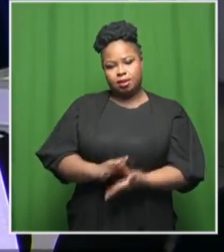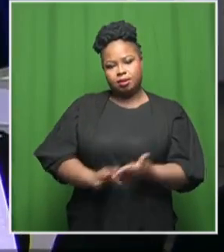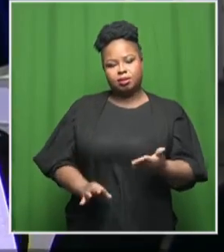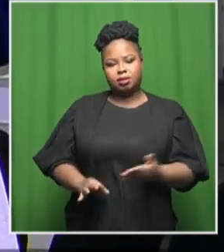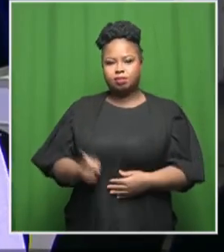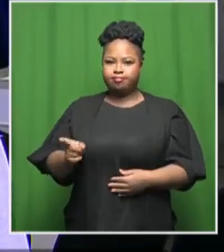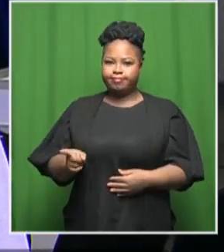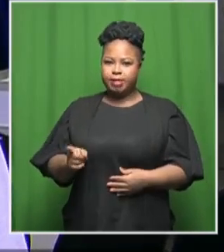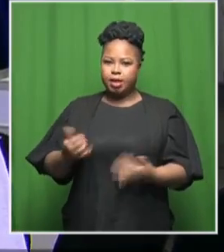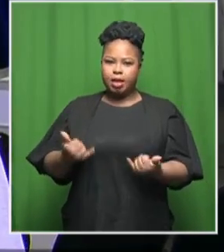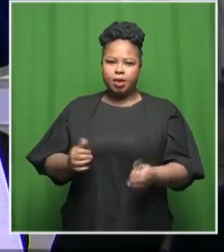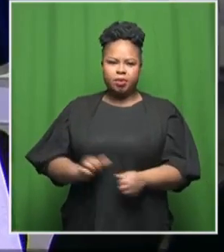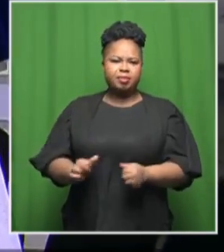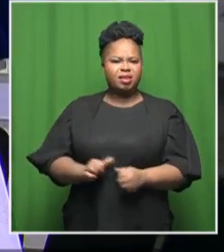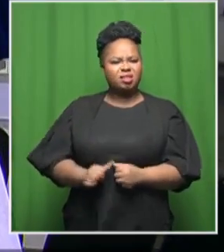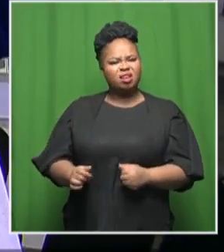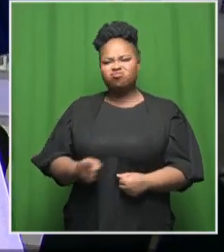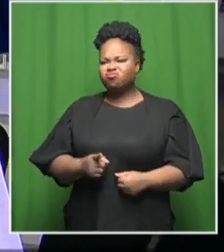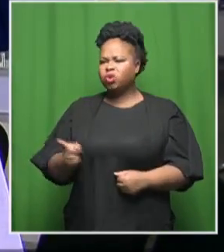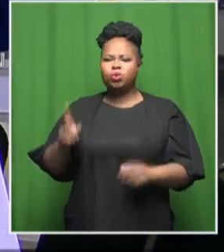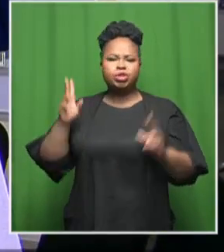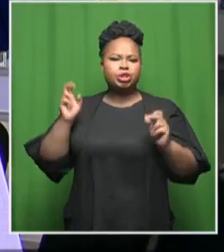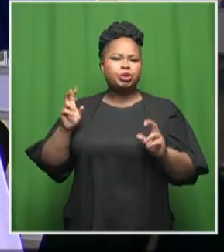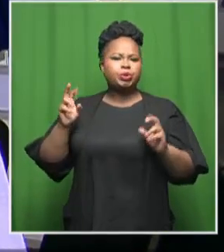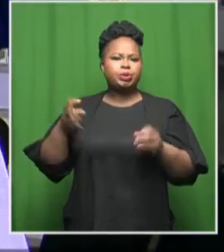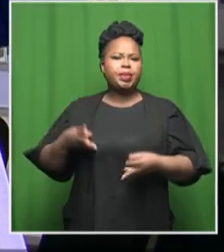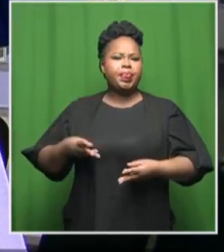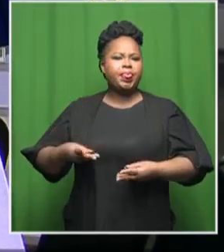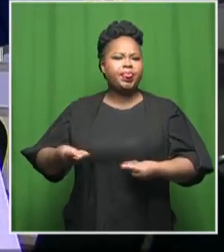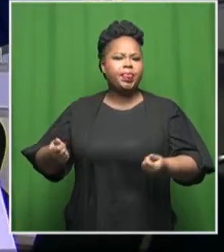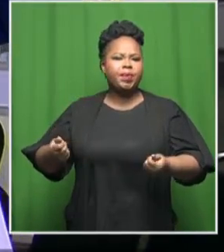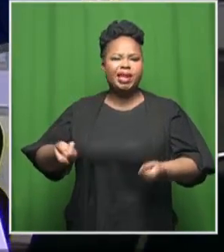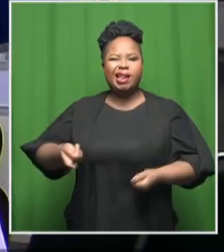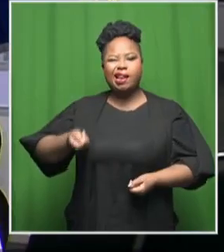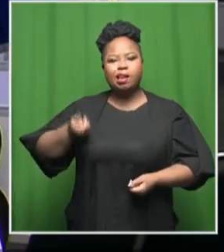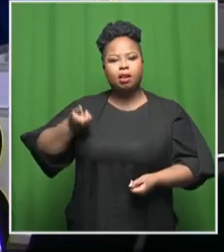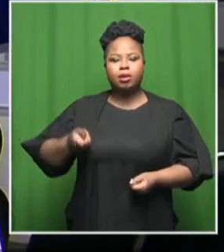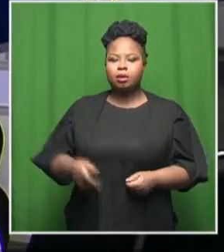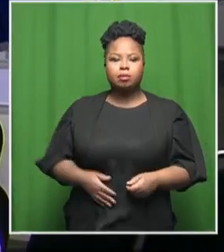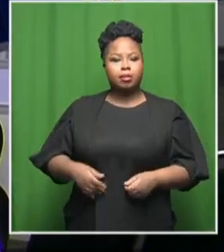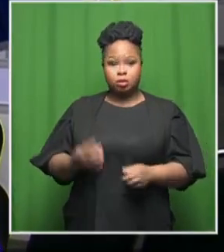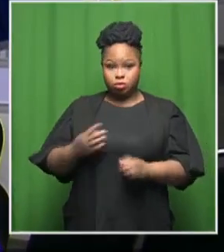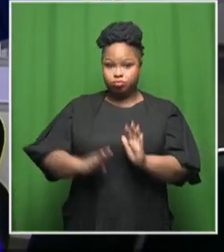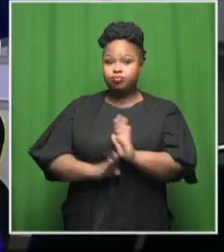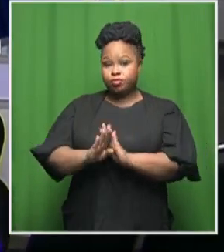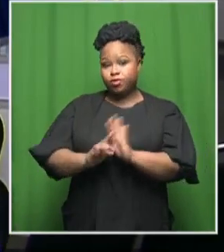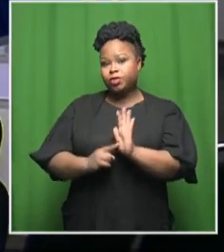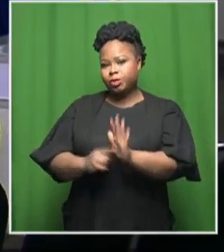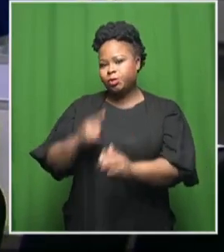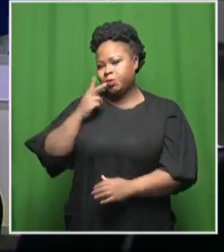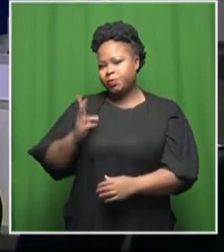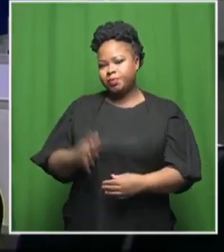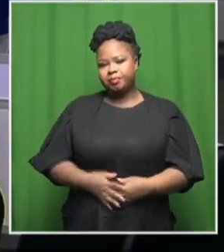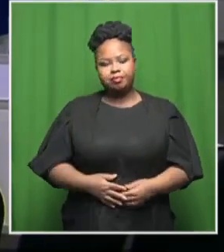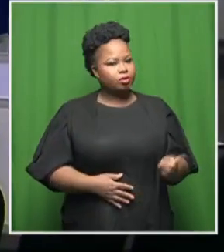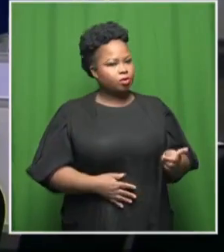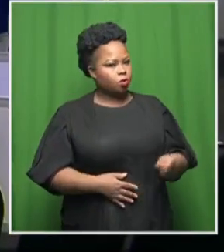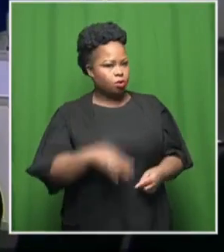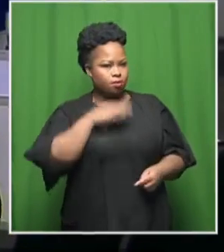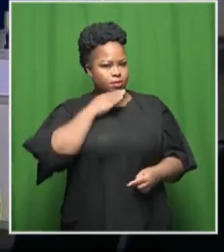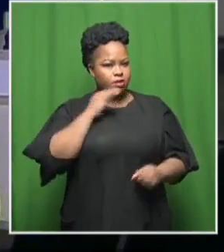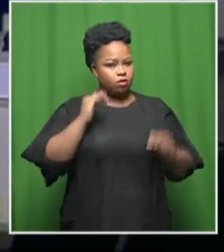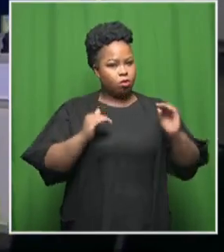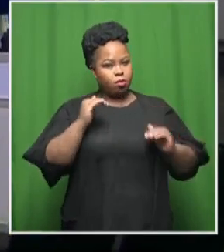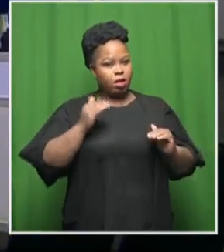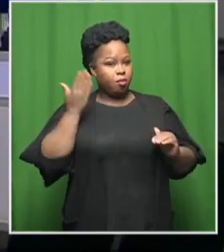other elections, those issues were sort of minimal, and it showed a big improvement. So are you saying in